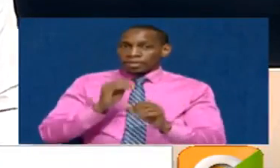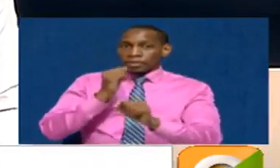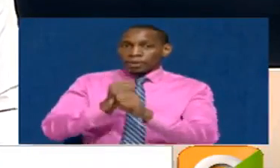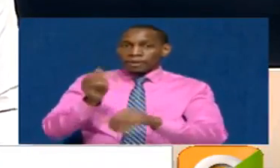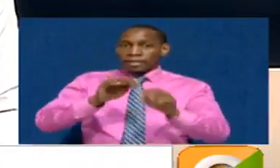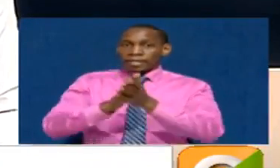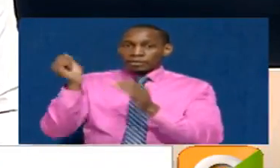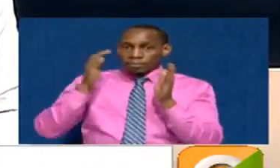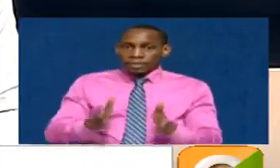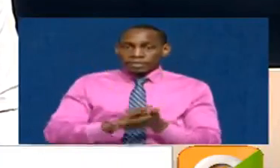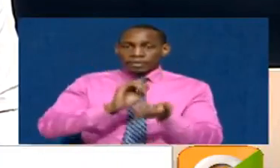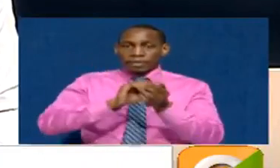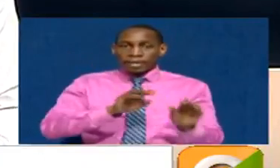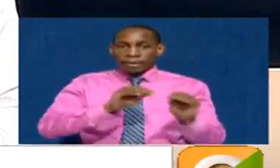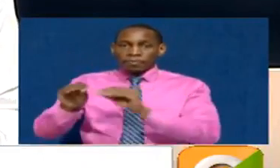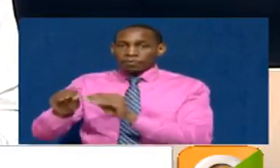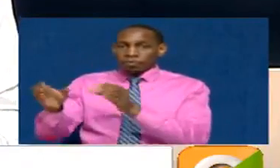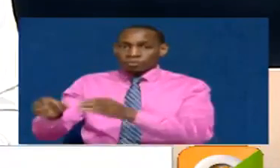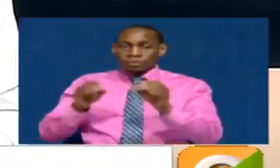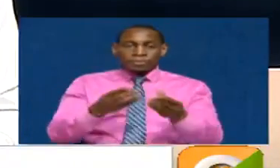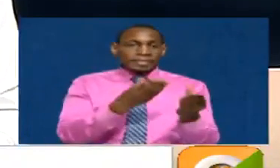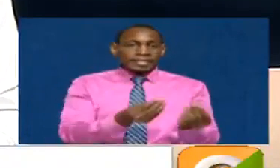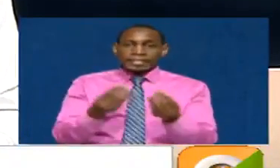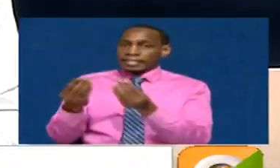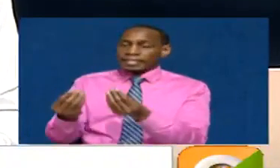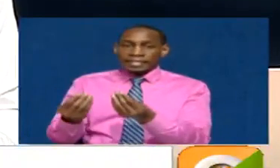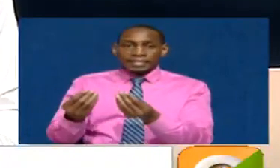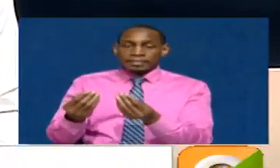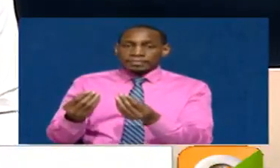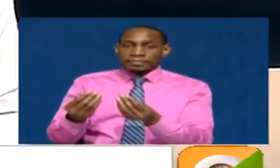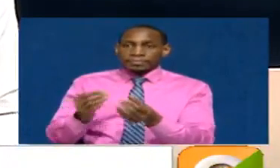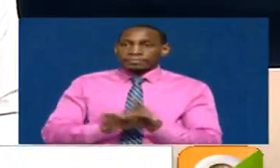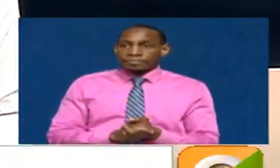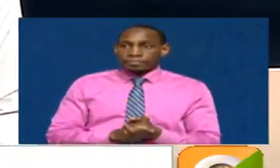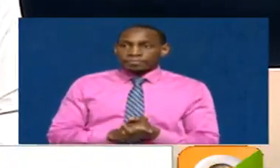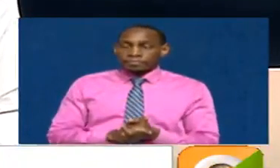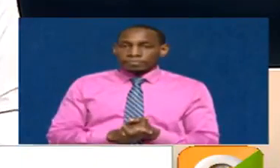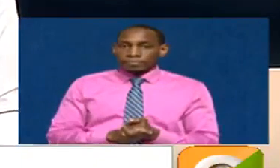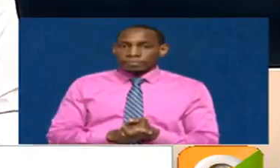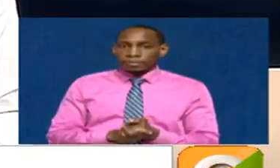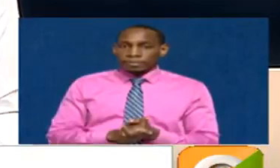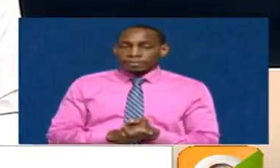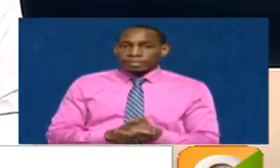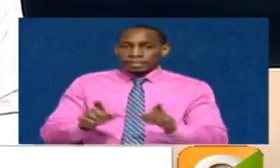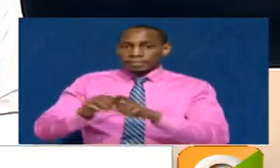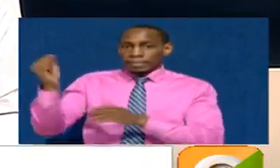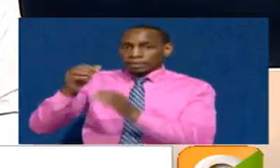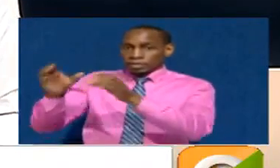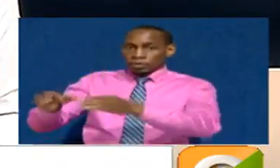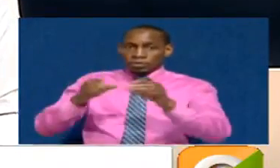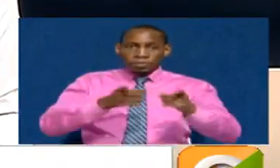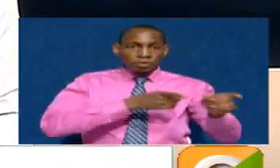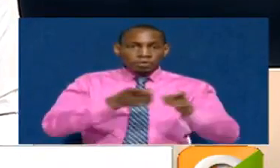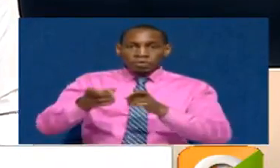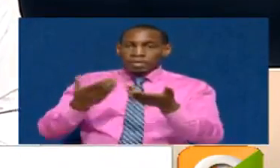So meaningless is the whole affair that politicians change parties as easily and as frequently as they do their clothes. On the most part, political parties are